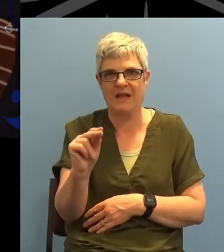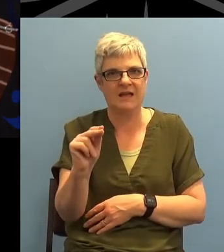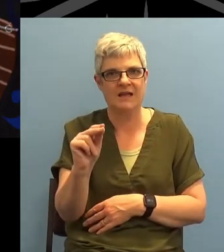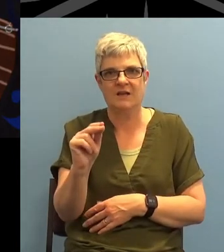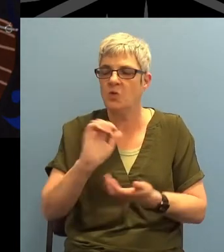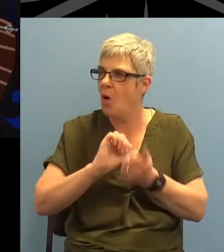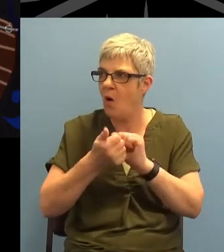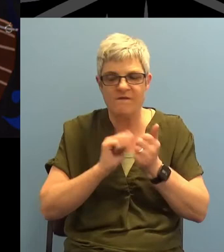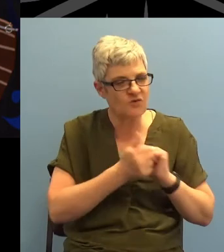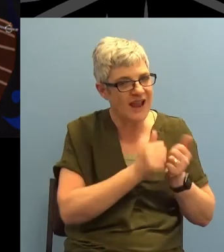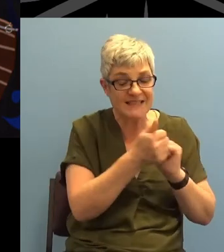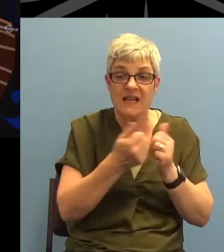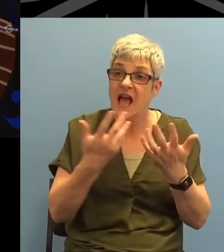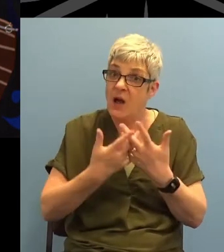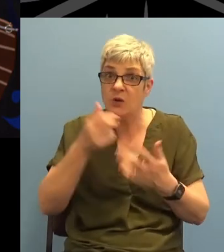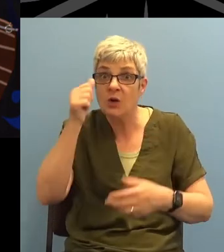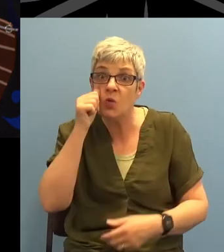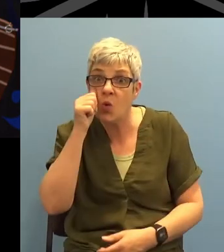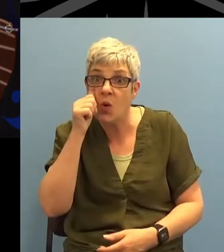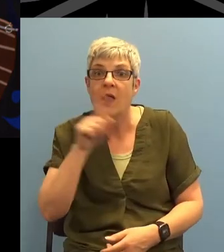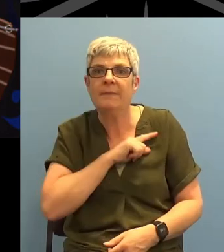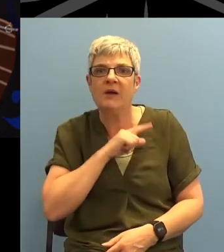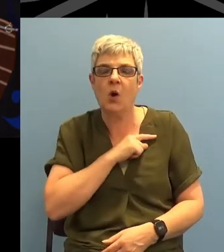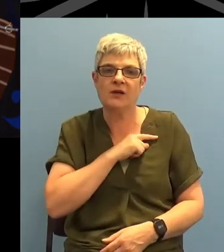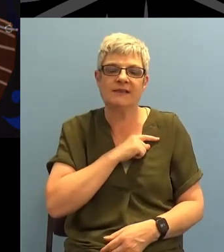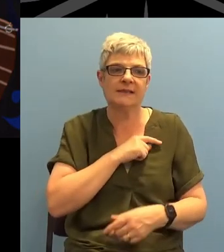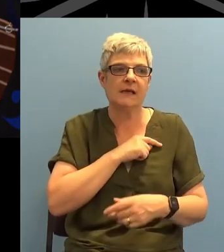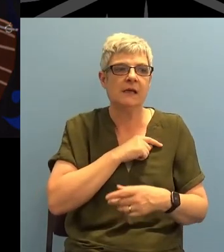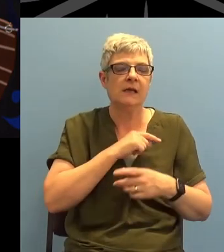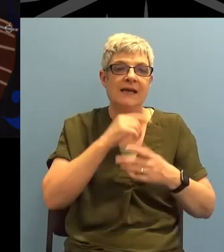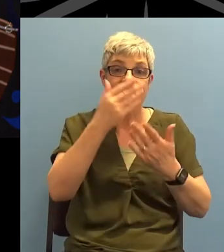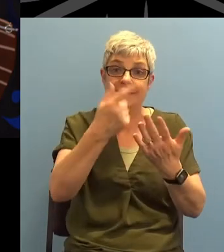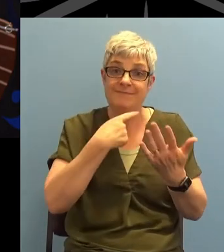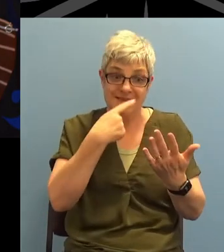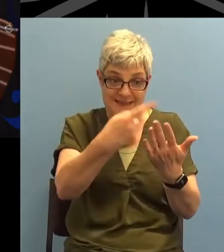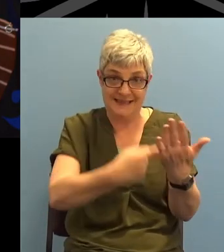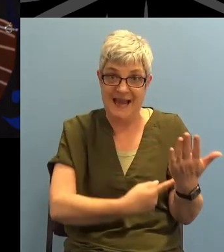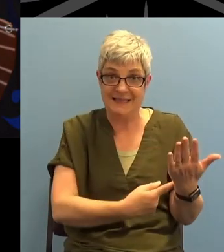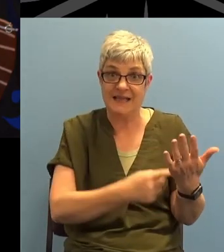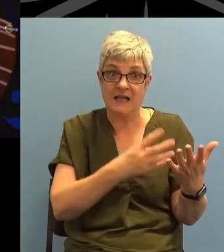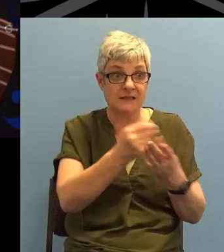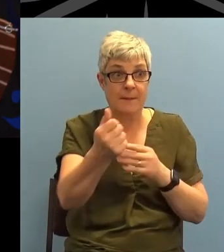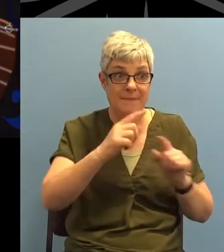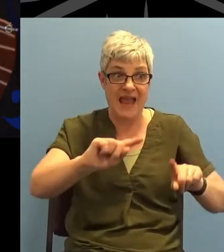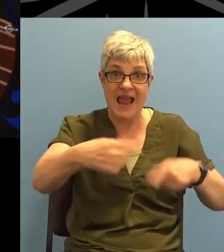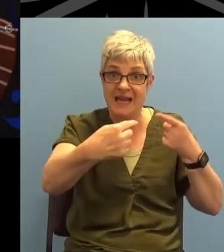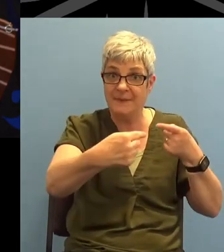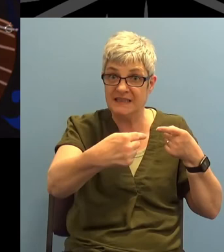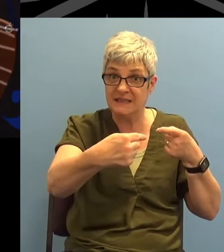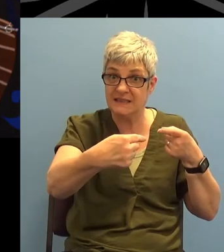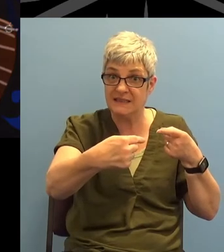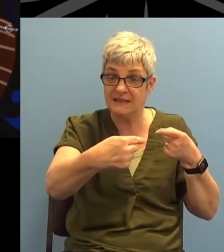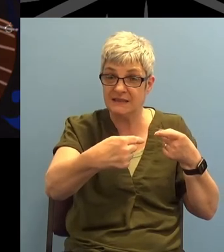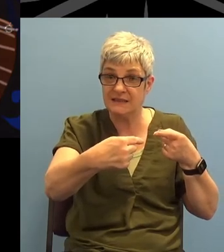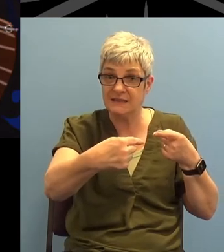weren't all friends. How do I know that? Because the passage says that some of them were enemies.